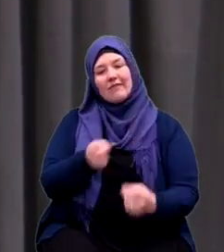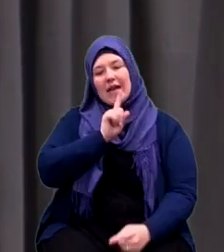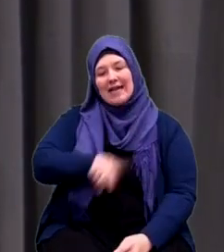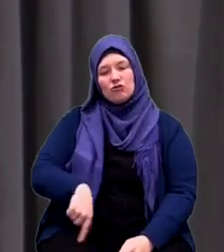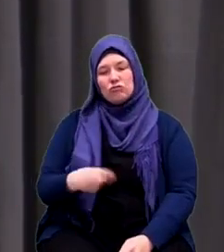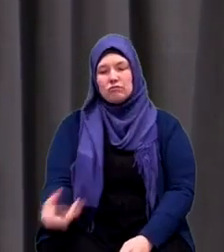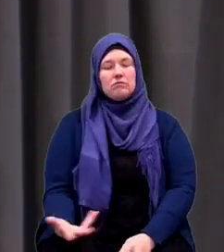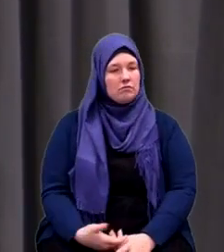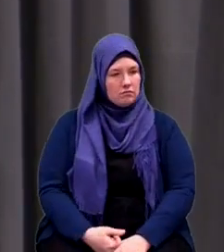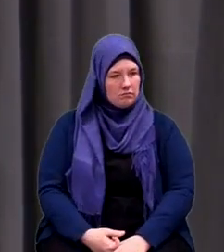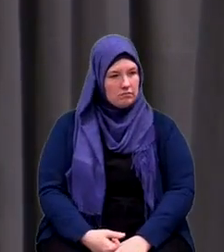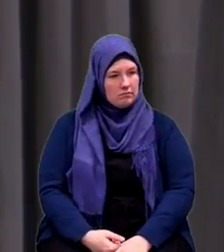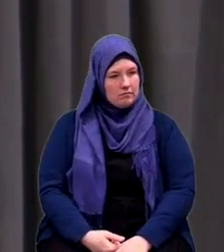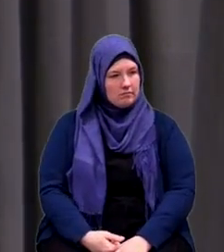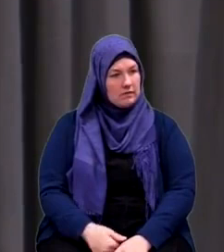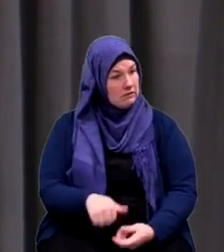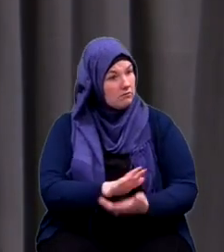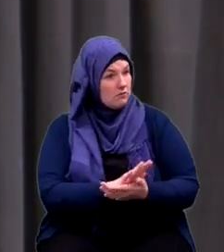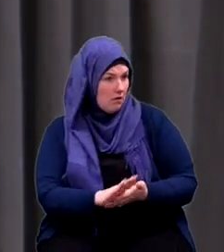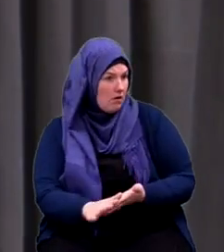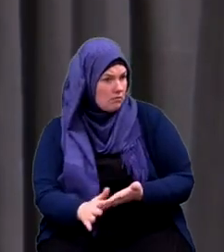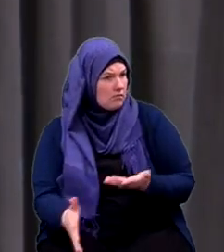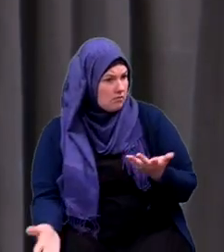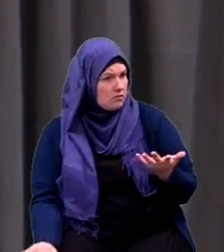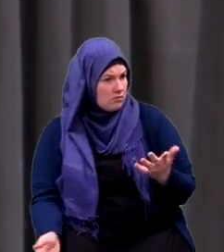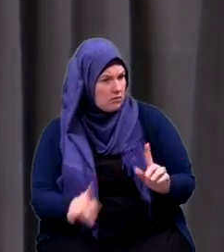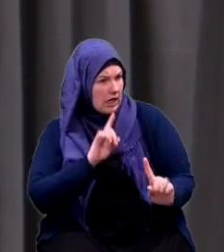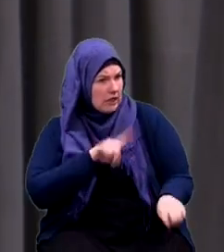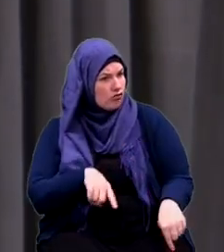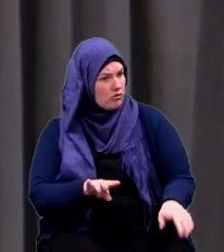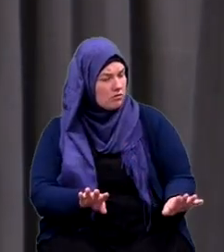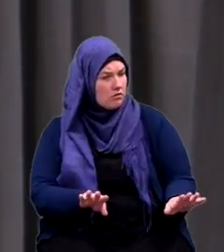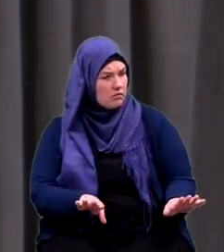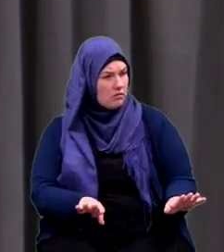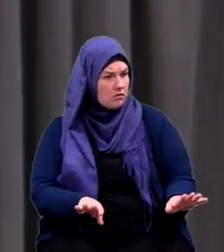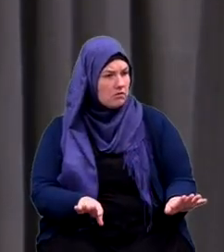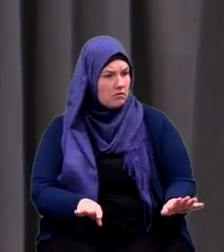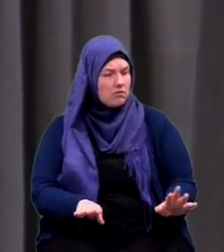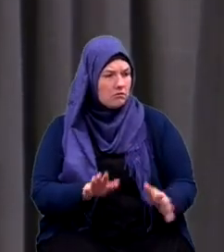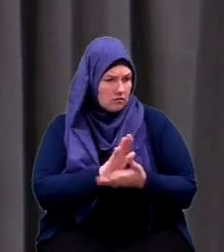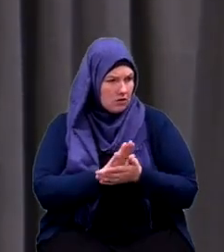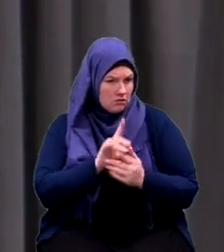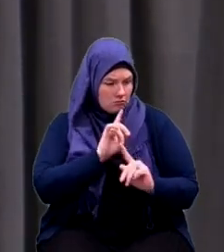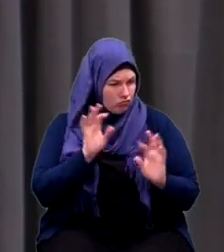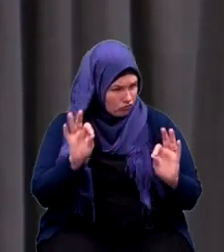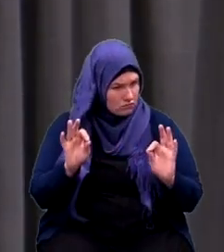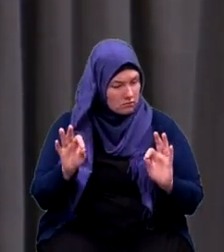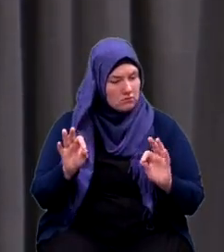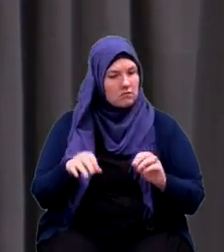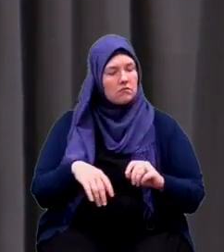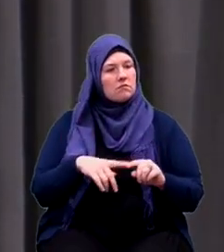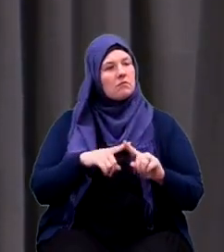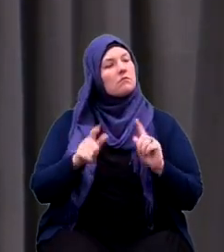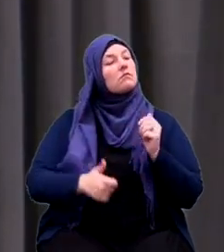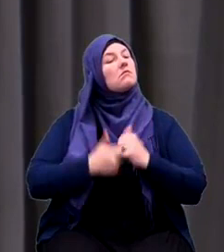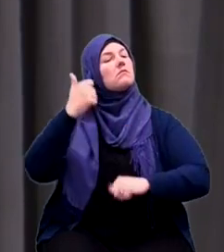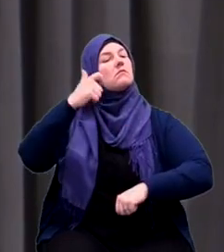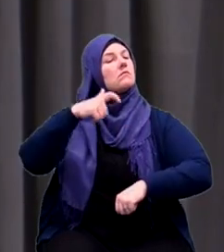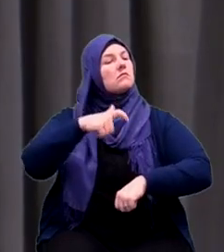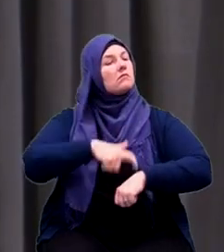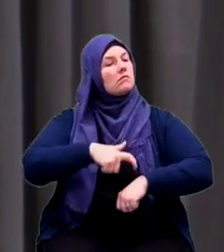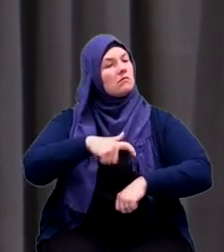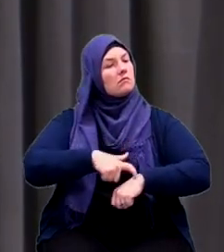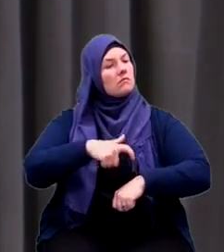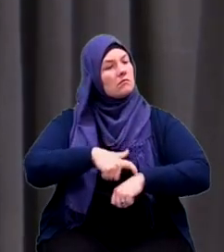answer, which is nice if they can find us. This is the nice stuff. But most of the time, with